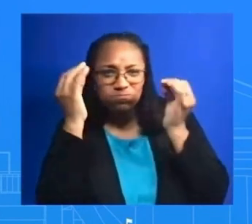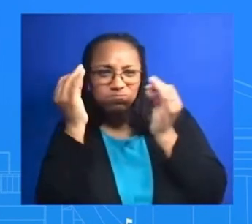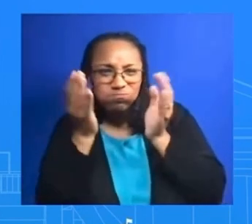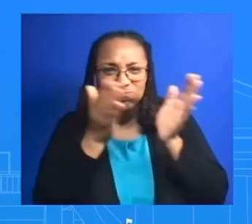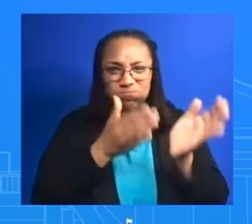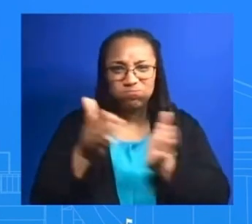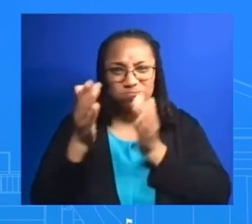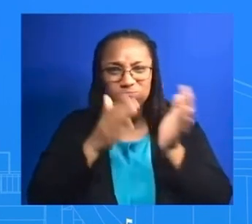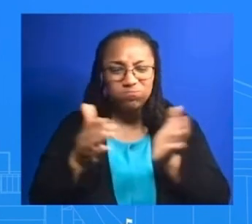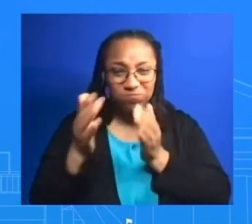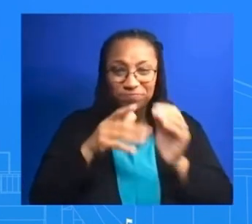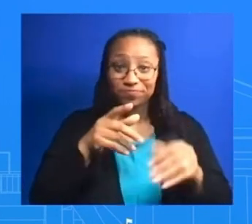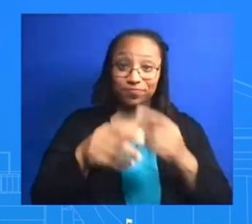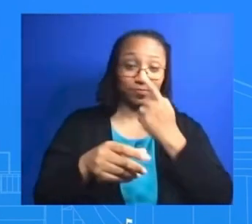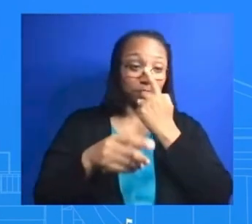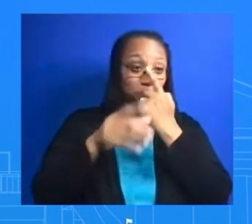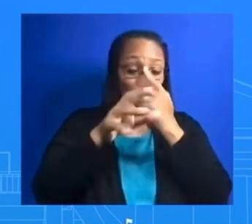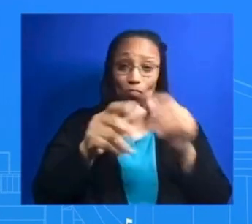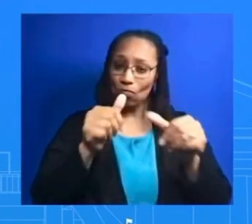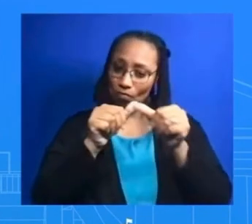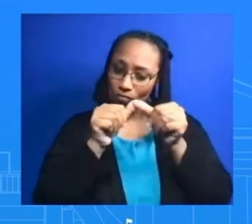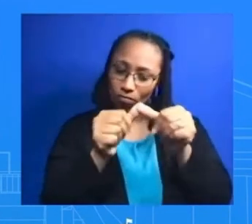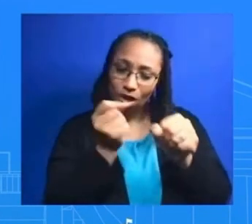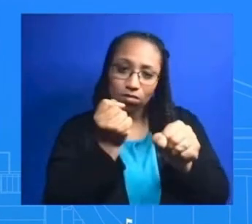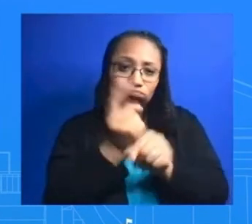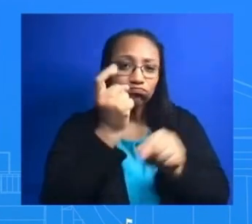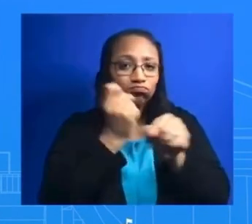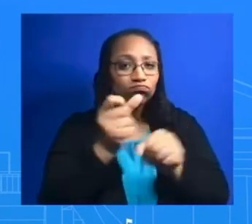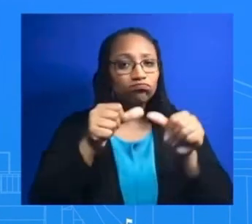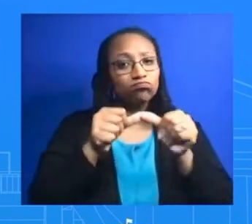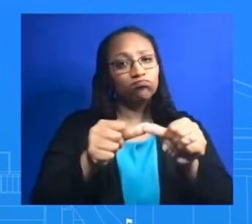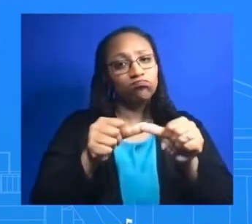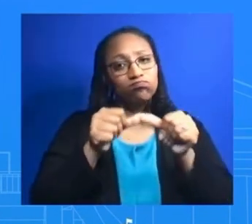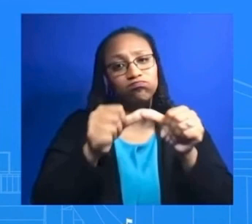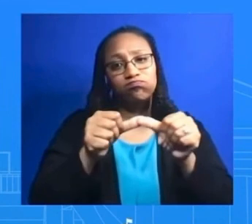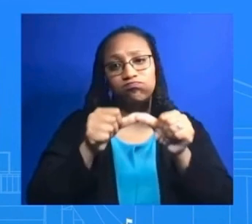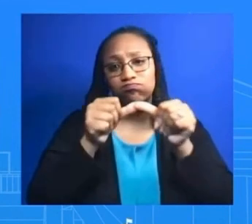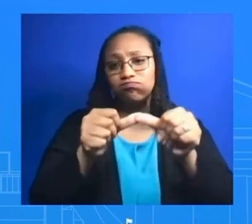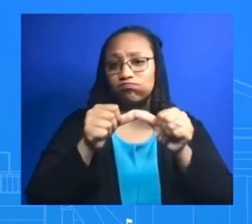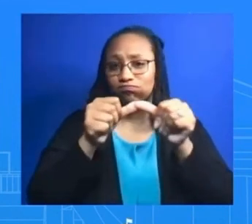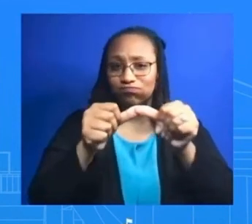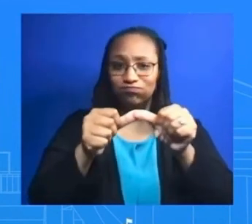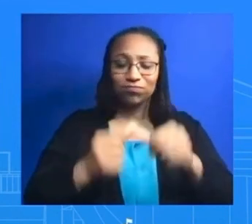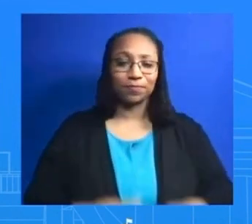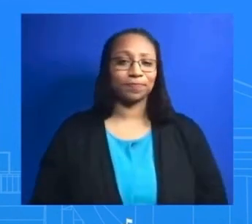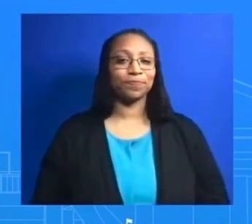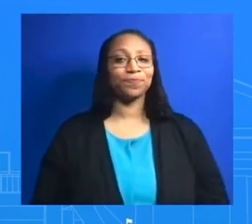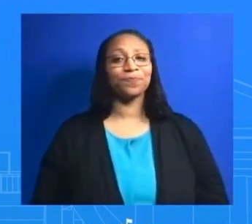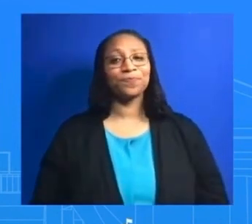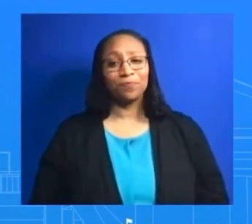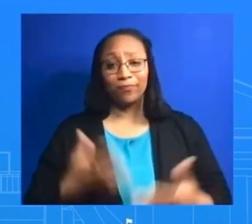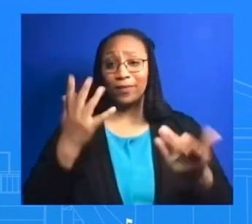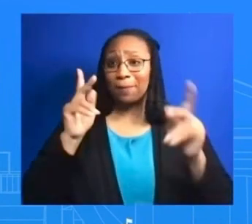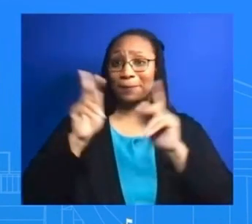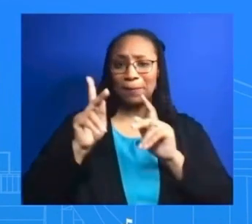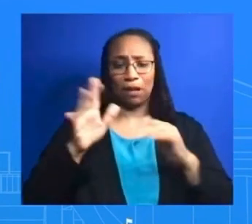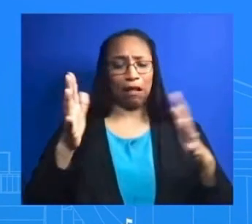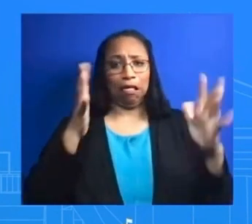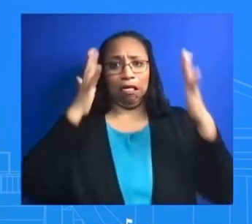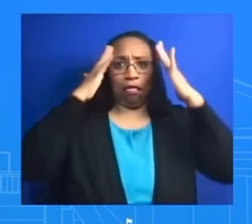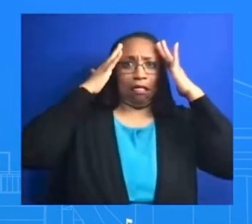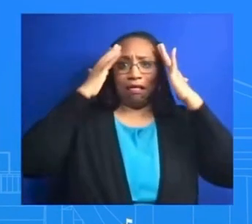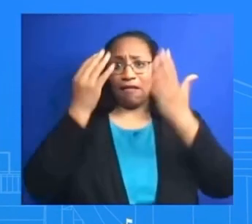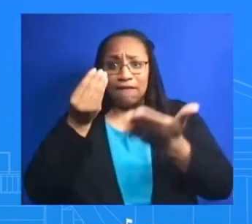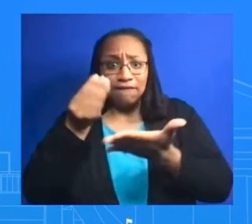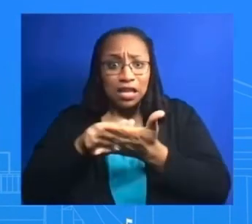and faced devastating financial consequences. So let me tell you about the actions we're taking today. Number one, we're going to